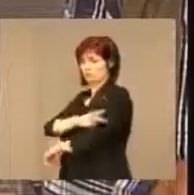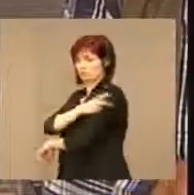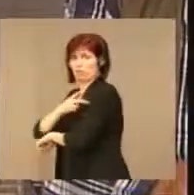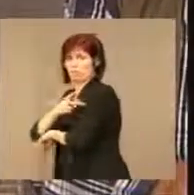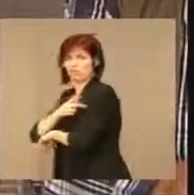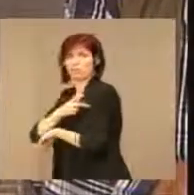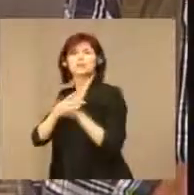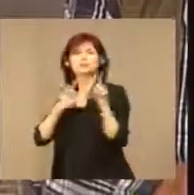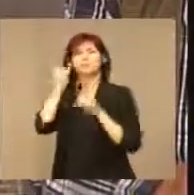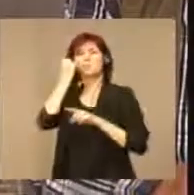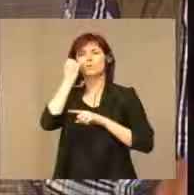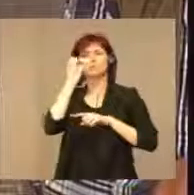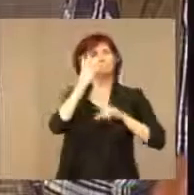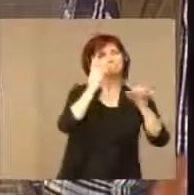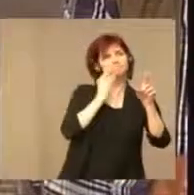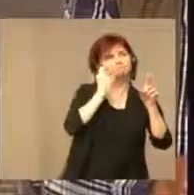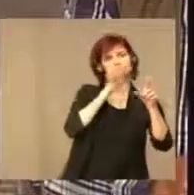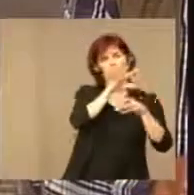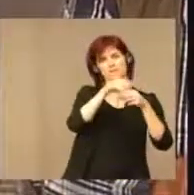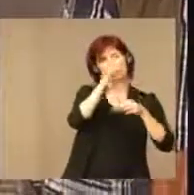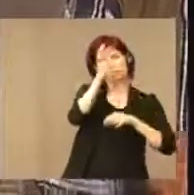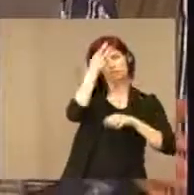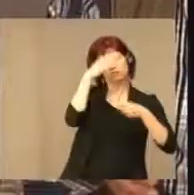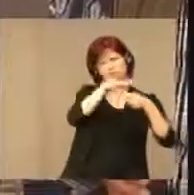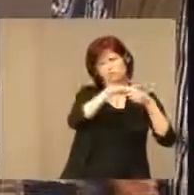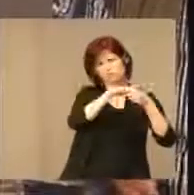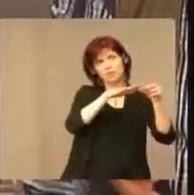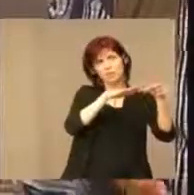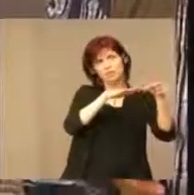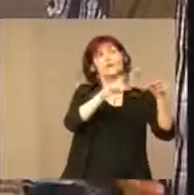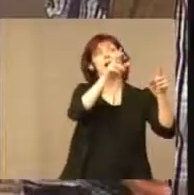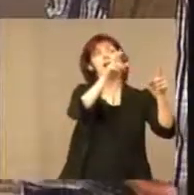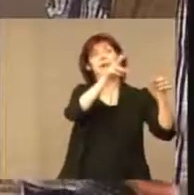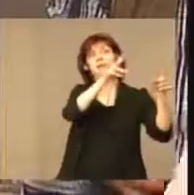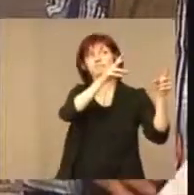different treatment. So again, we use a very,